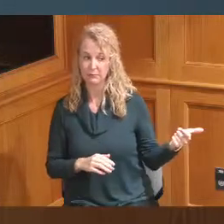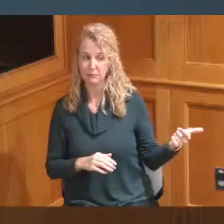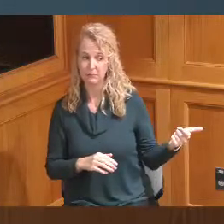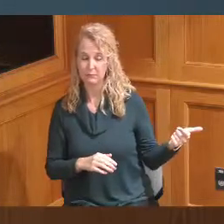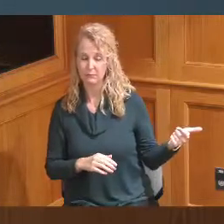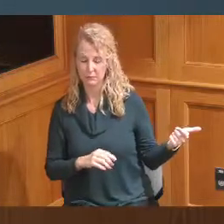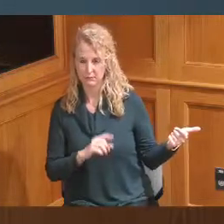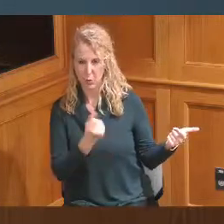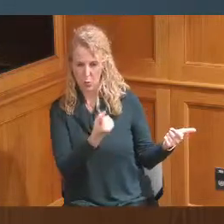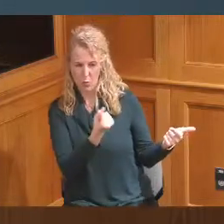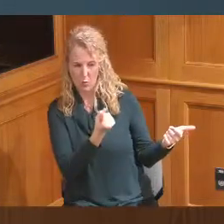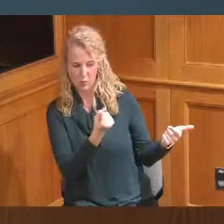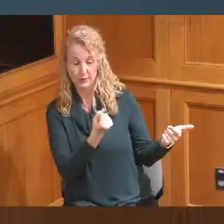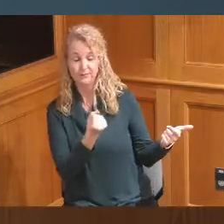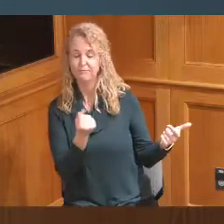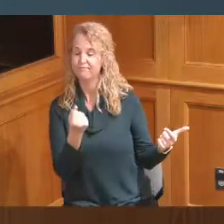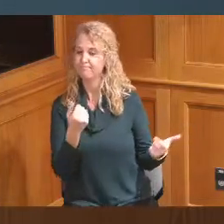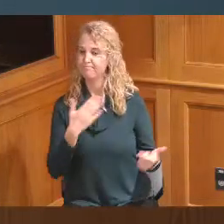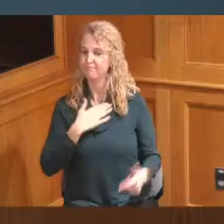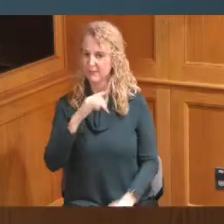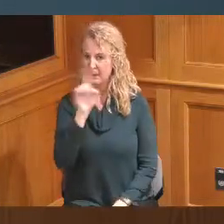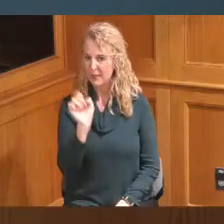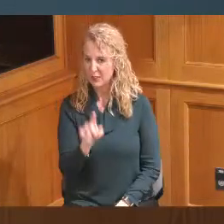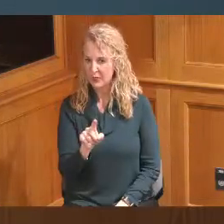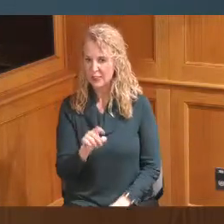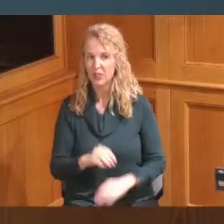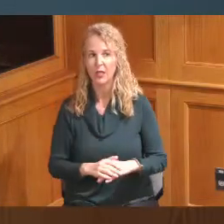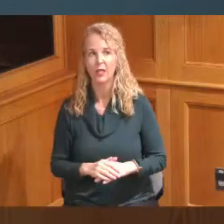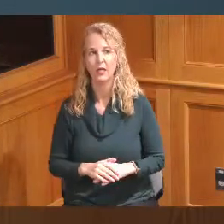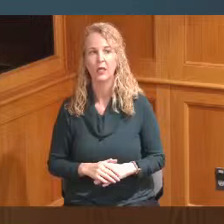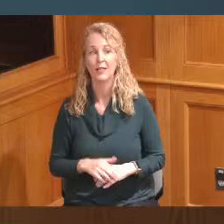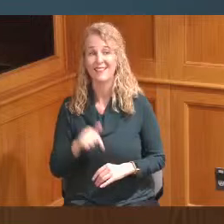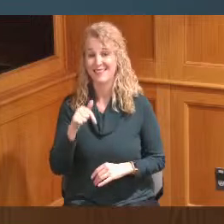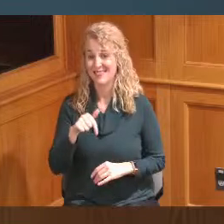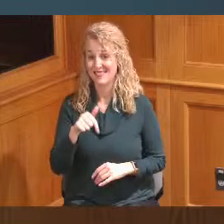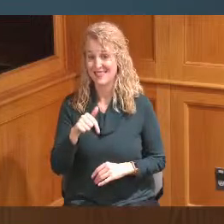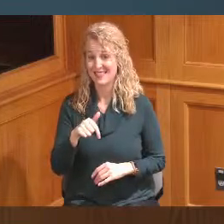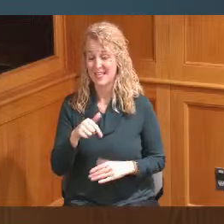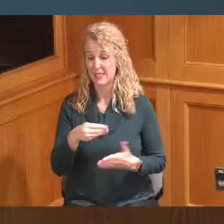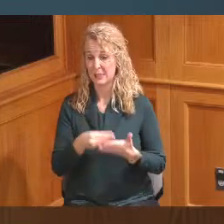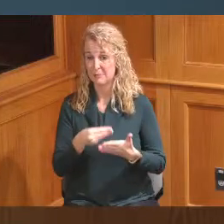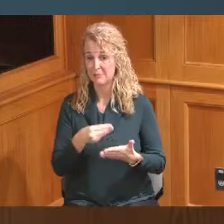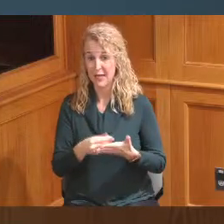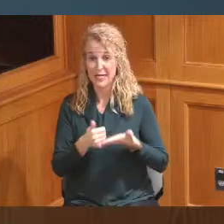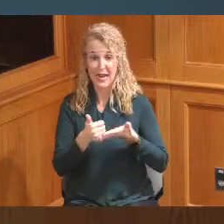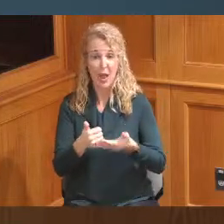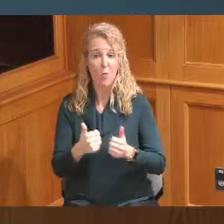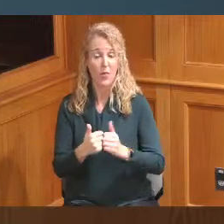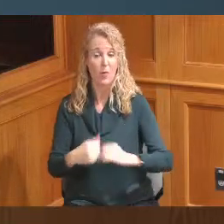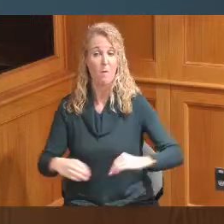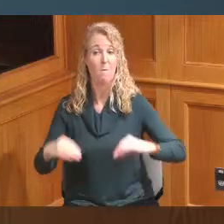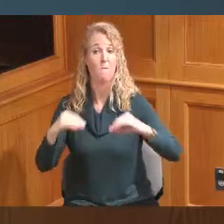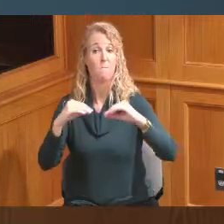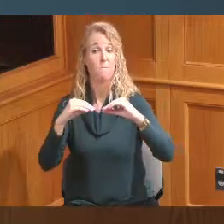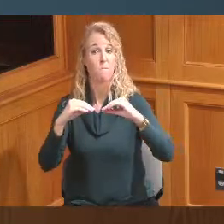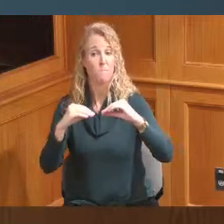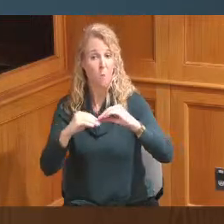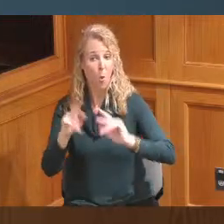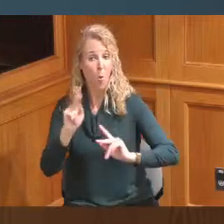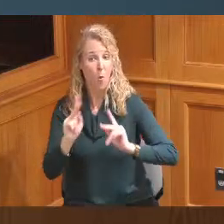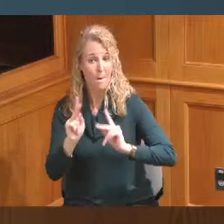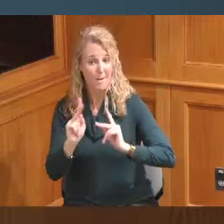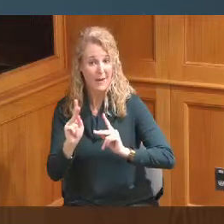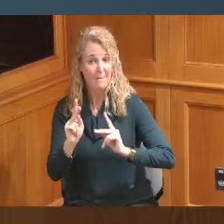in 1 second. But I do have a question because will these dollars help you get more people, help more people? Because you